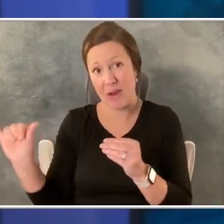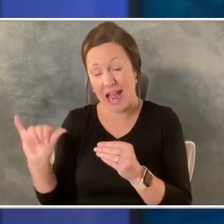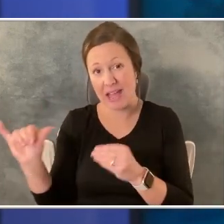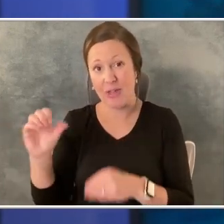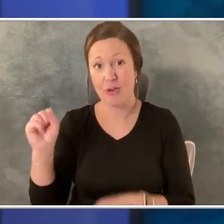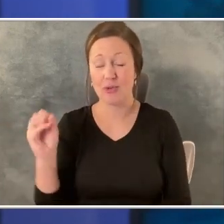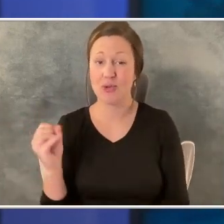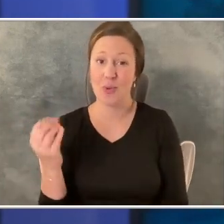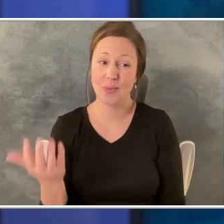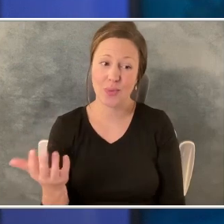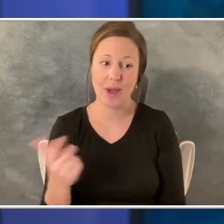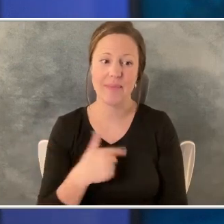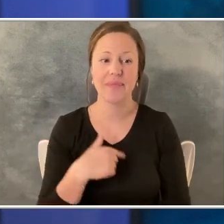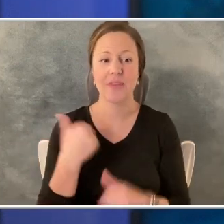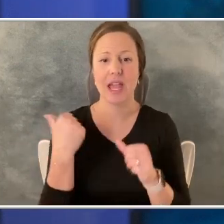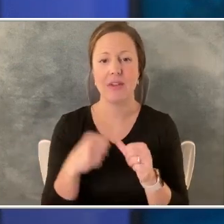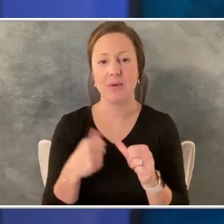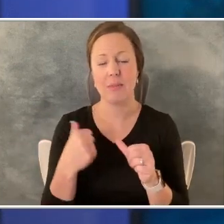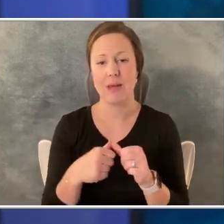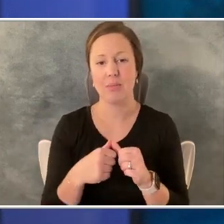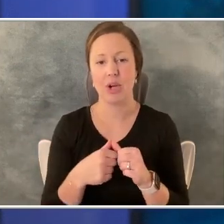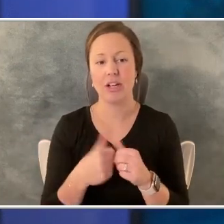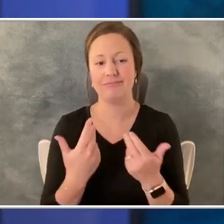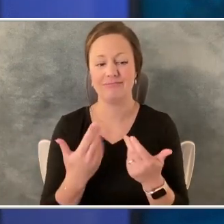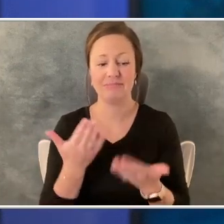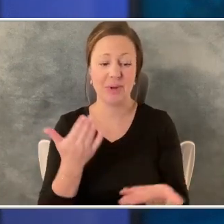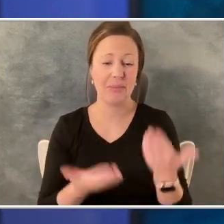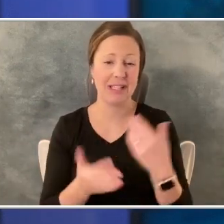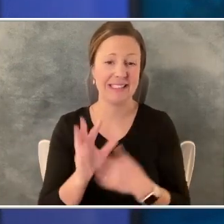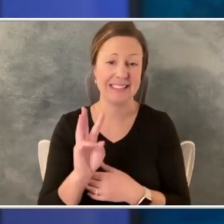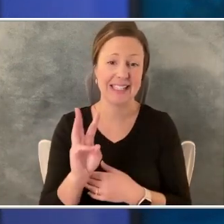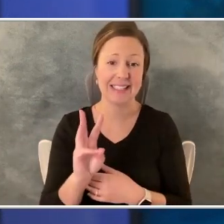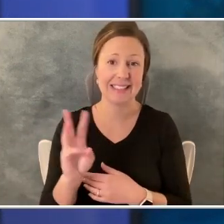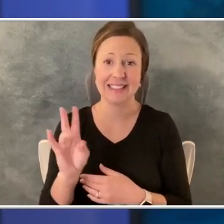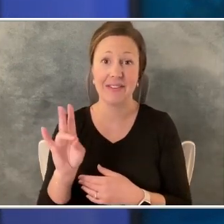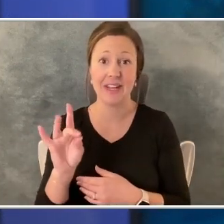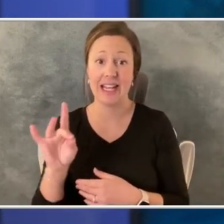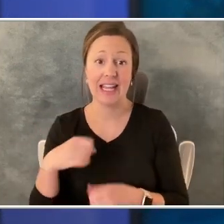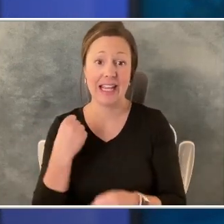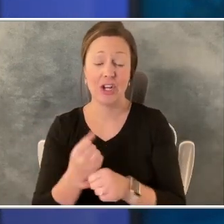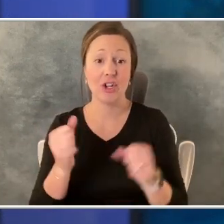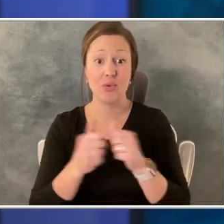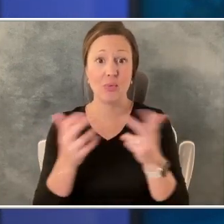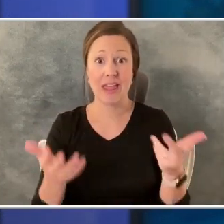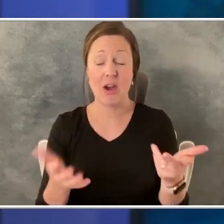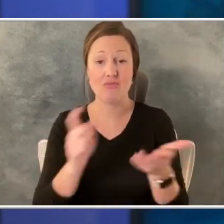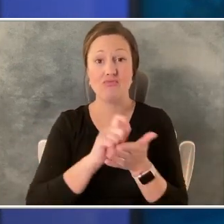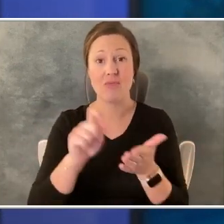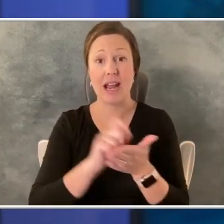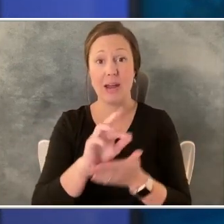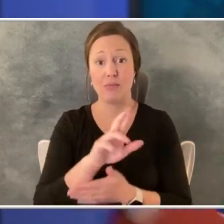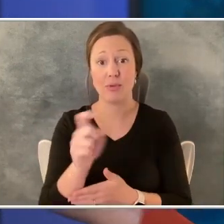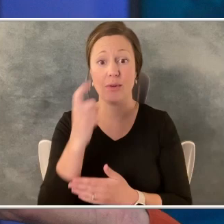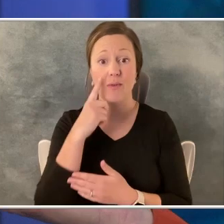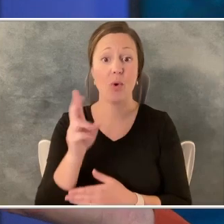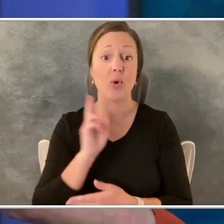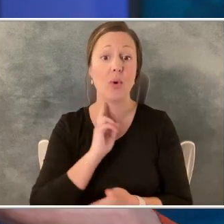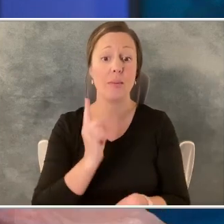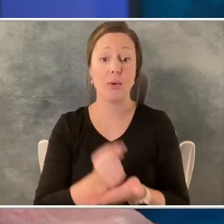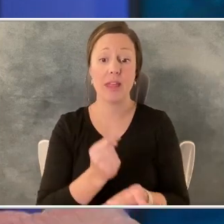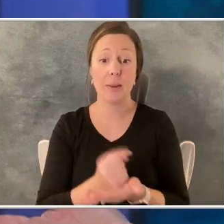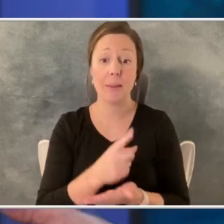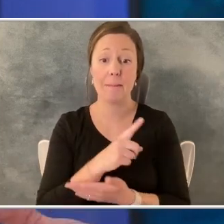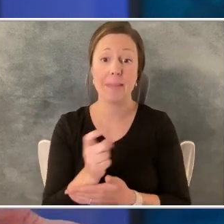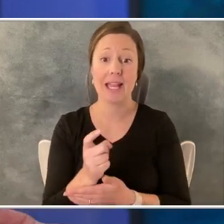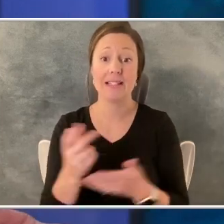I remember I went probably 6, 7, 8 years without ever writing a prescription for hormone hormone therapy at all, just because no